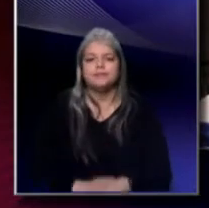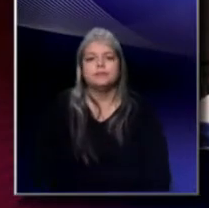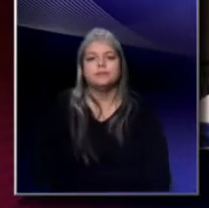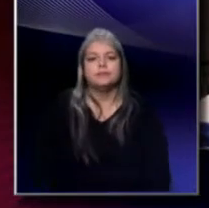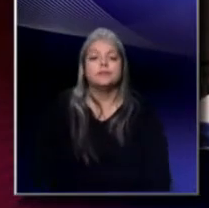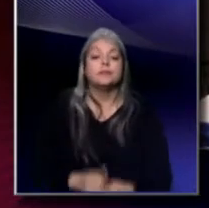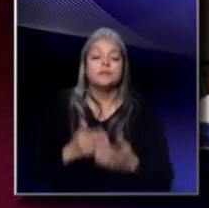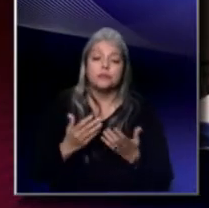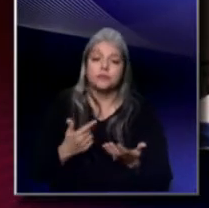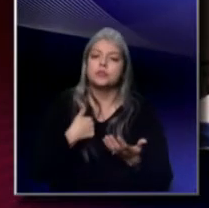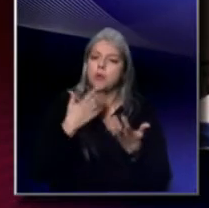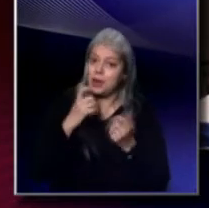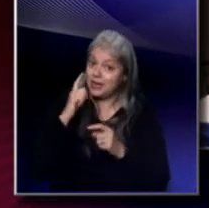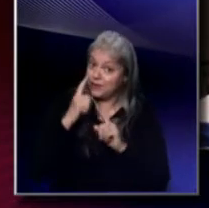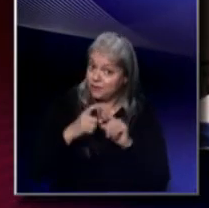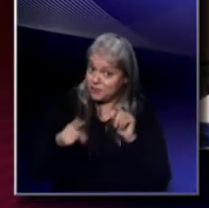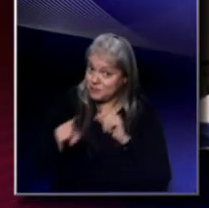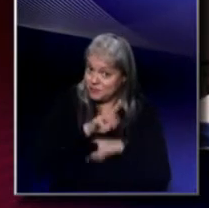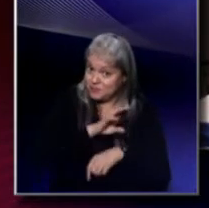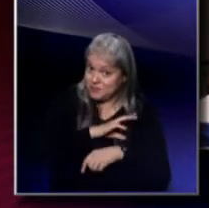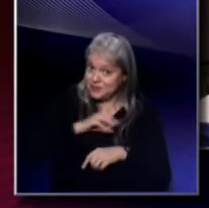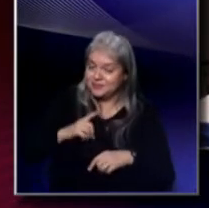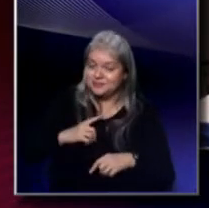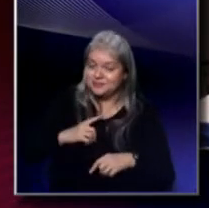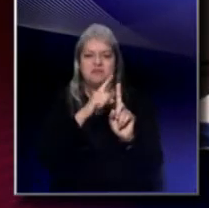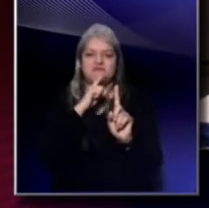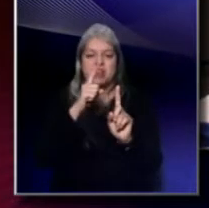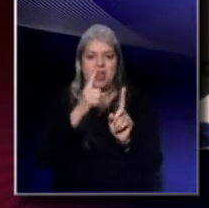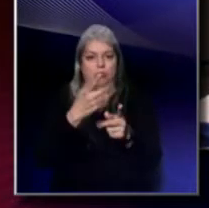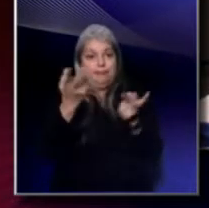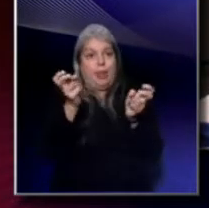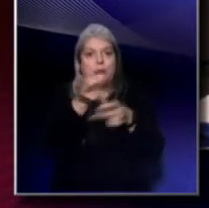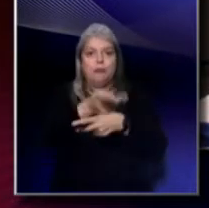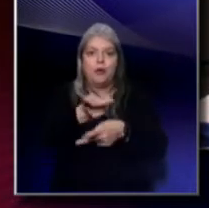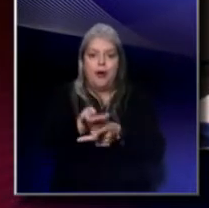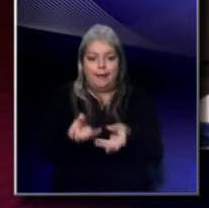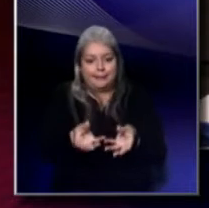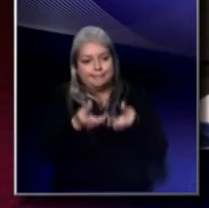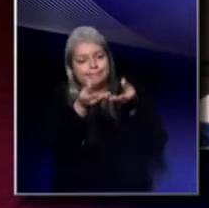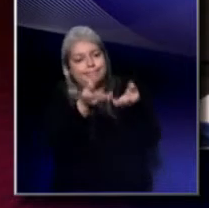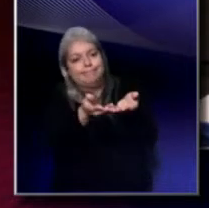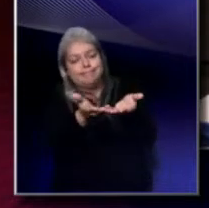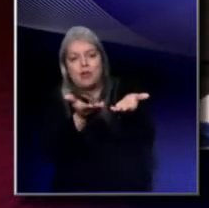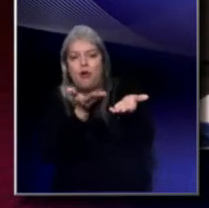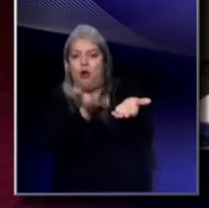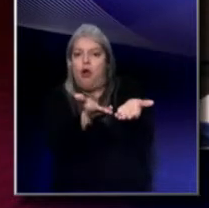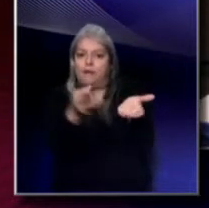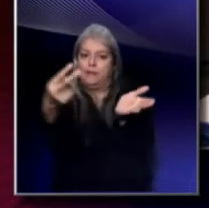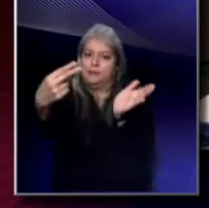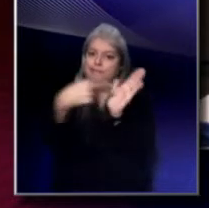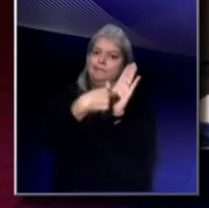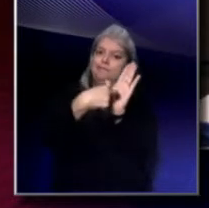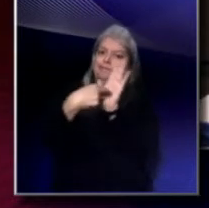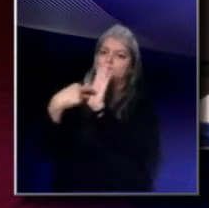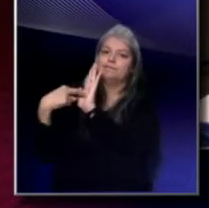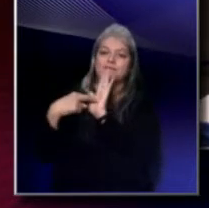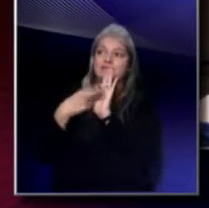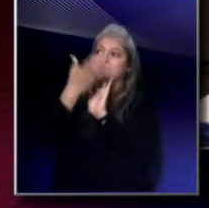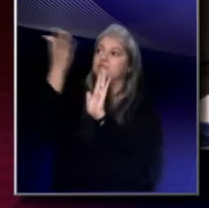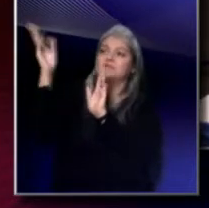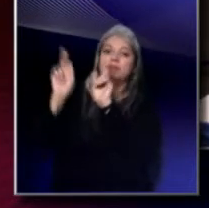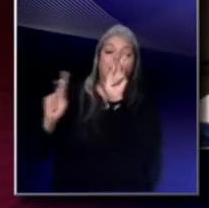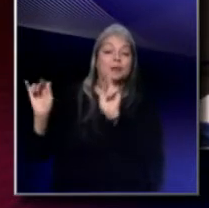So I want to hear from you. This, to me, I have to offer to you and to the public